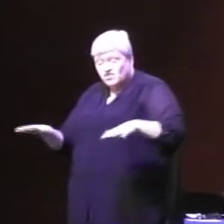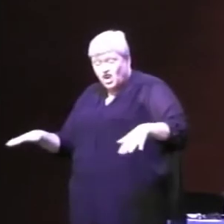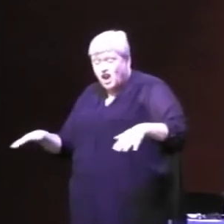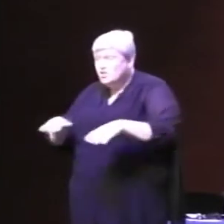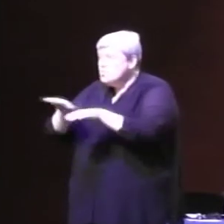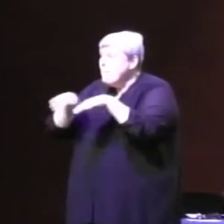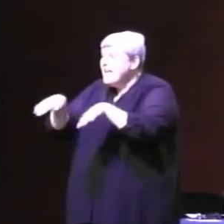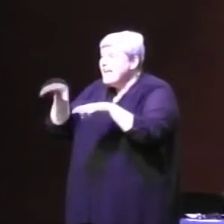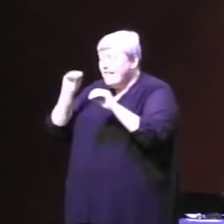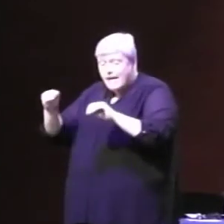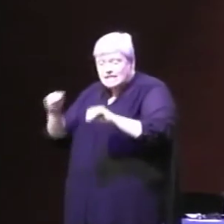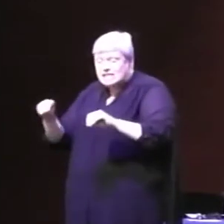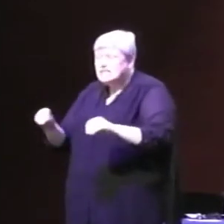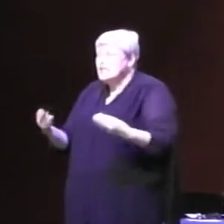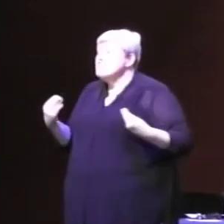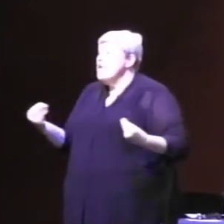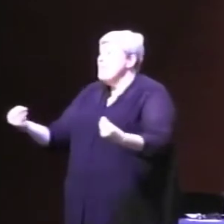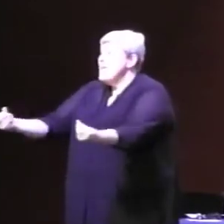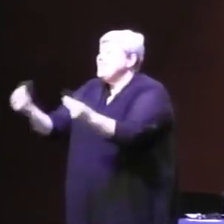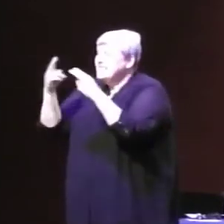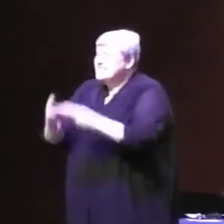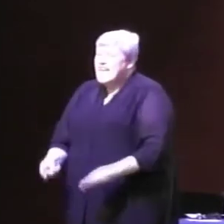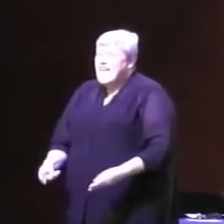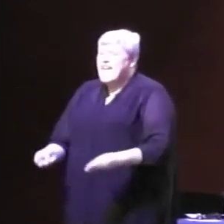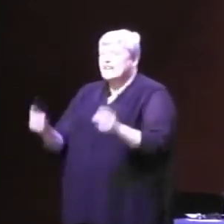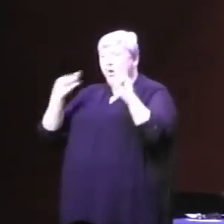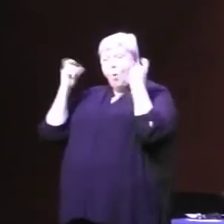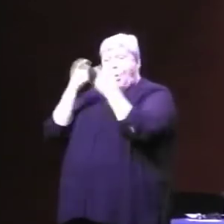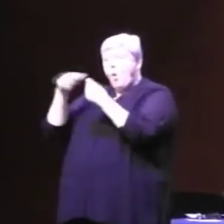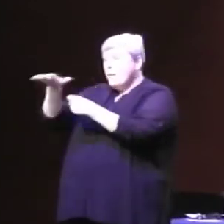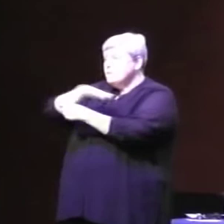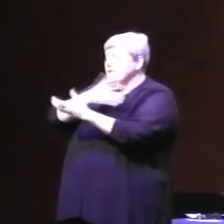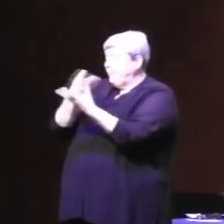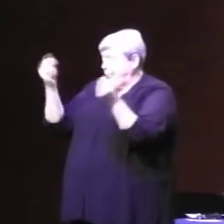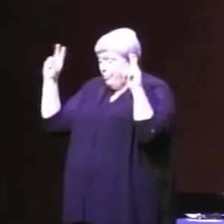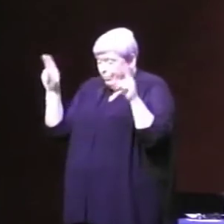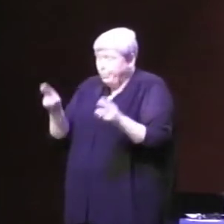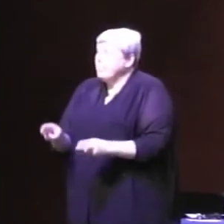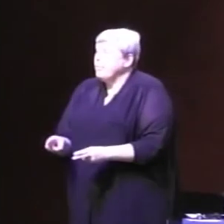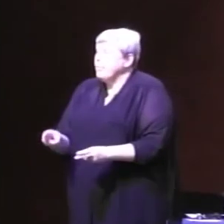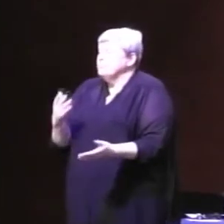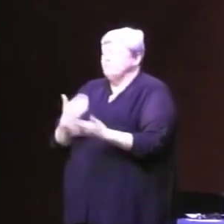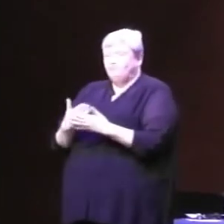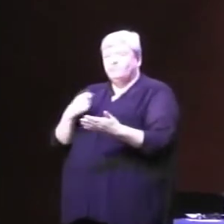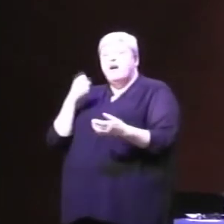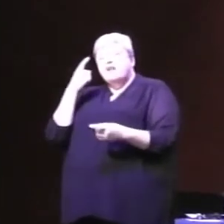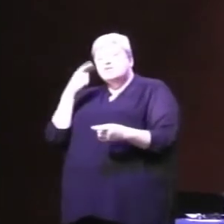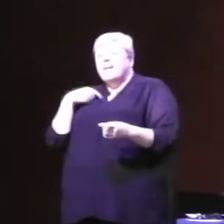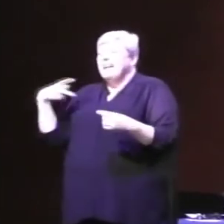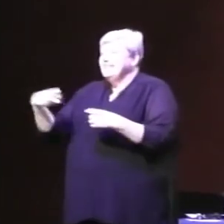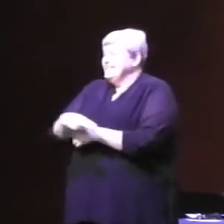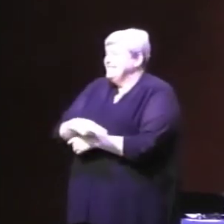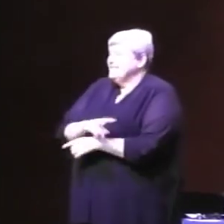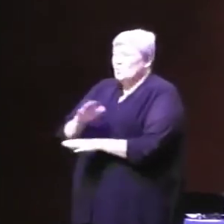children's swimming lessons to cremating the dead, a loss of college places and so on. But there's an increasing understanding that austerity economics, in their own terms,